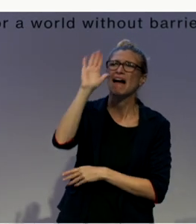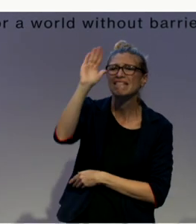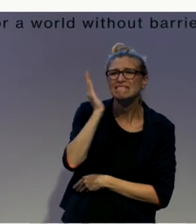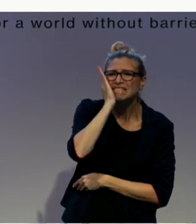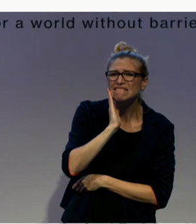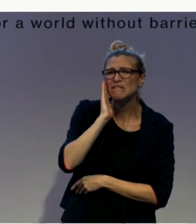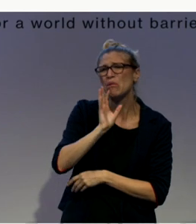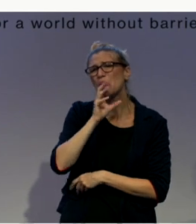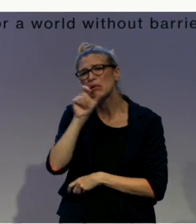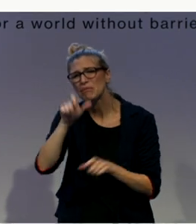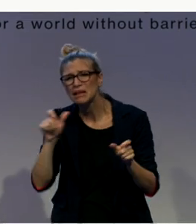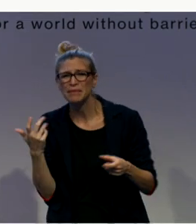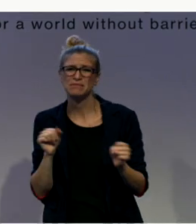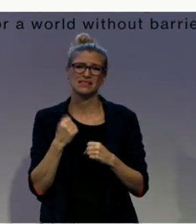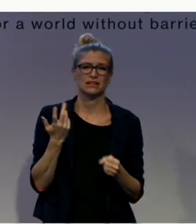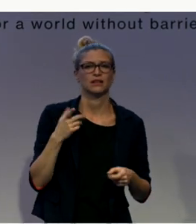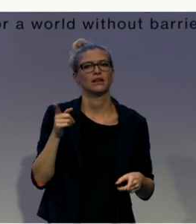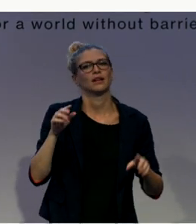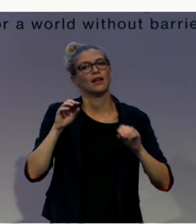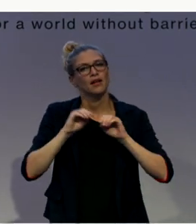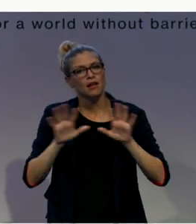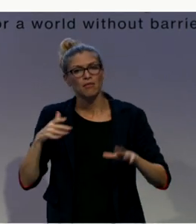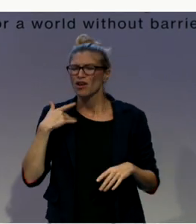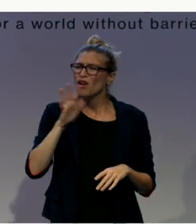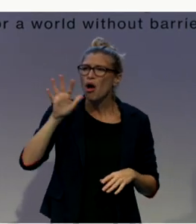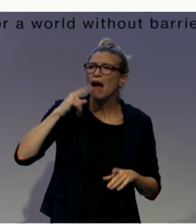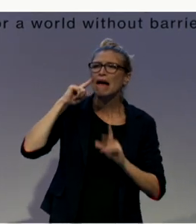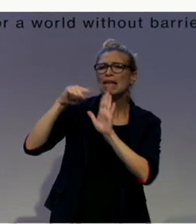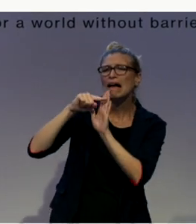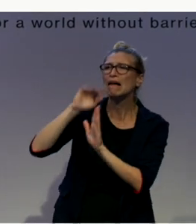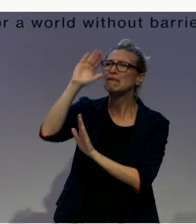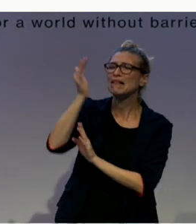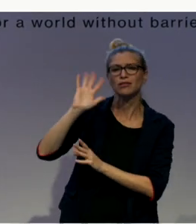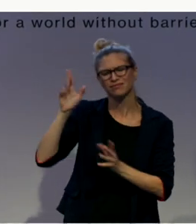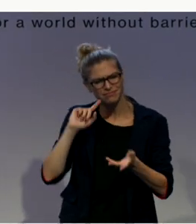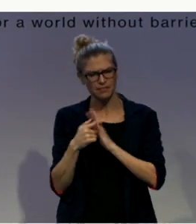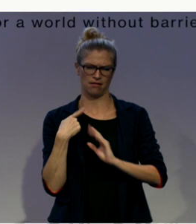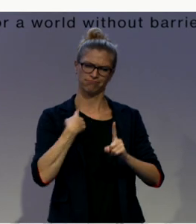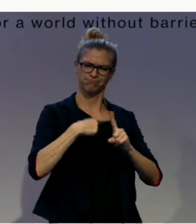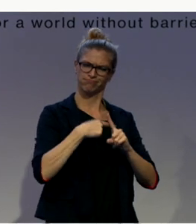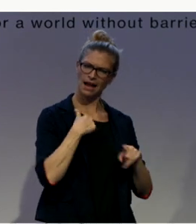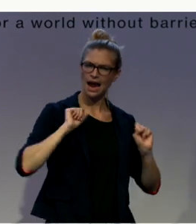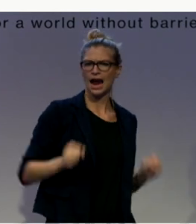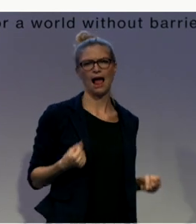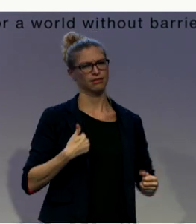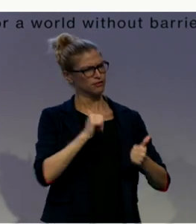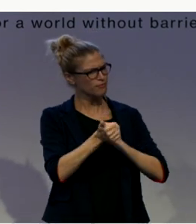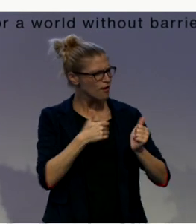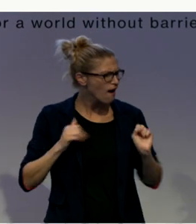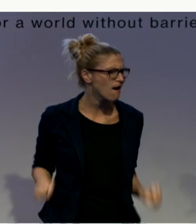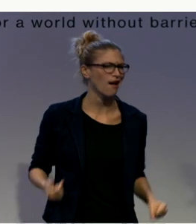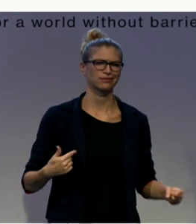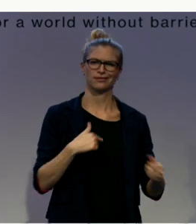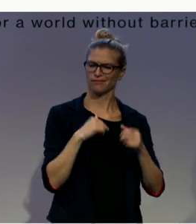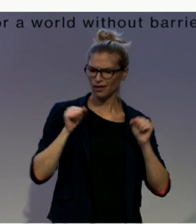who cannot. No, we need to see successful examples. We need to see people who are playing sports. We need to see